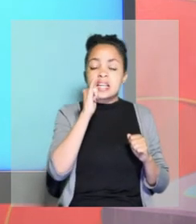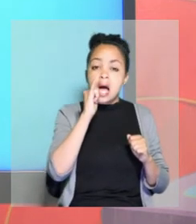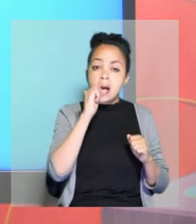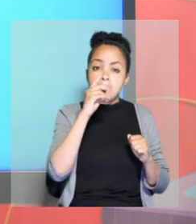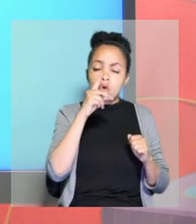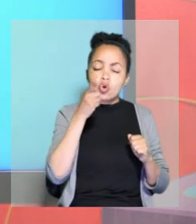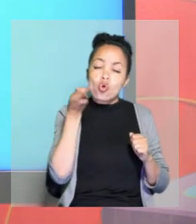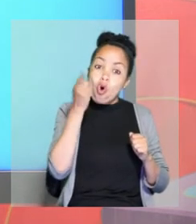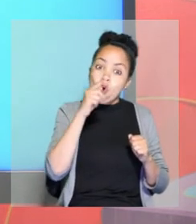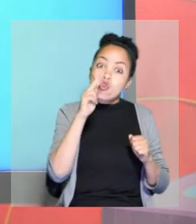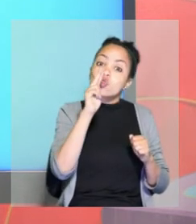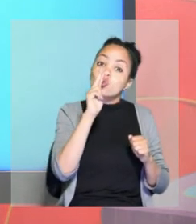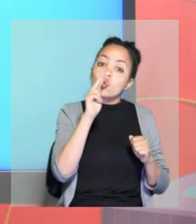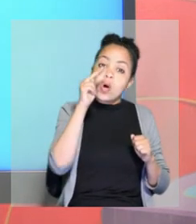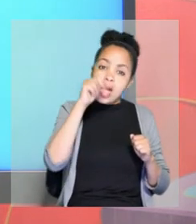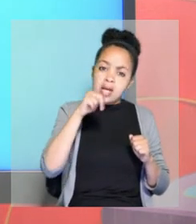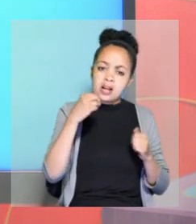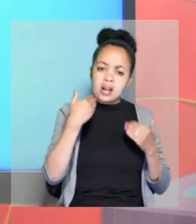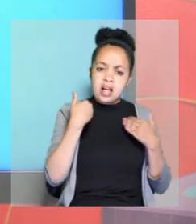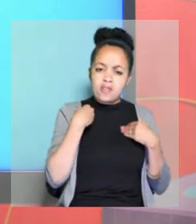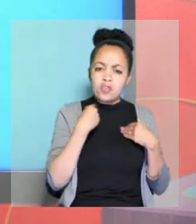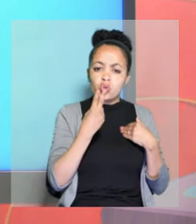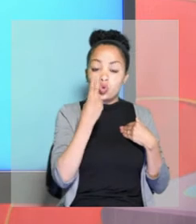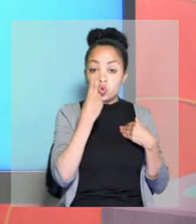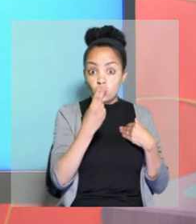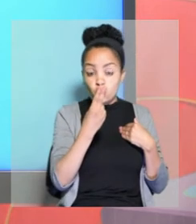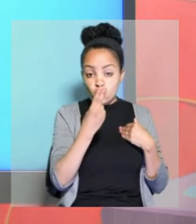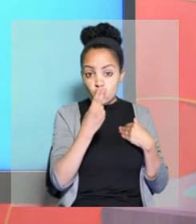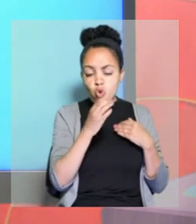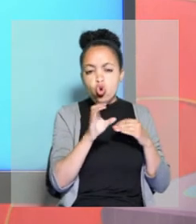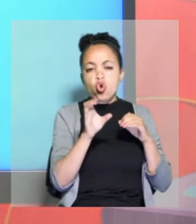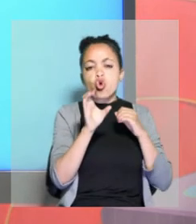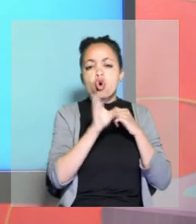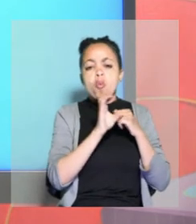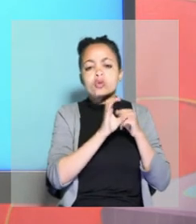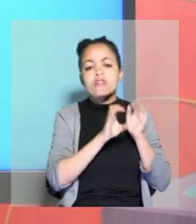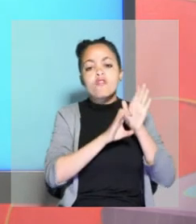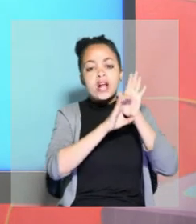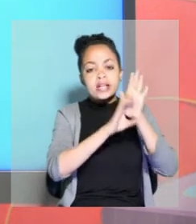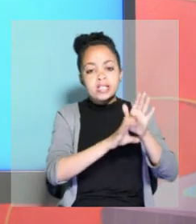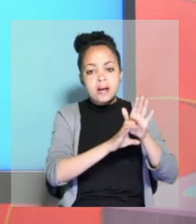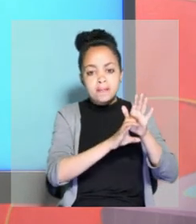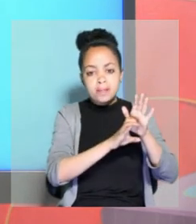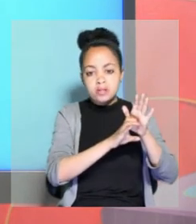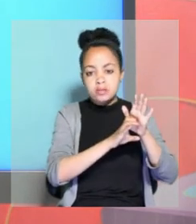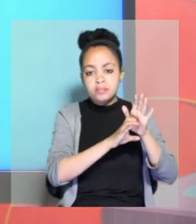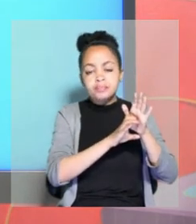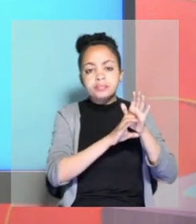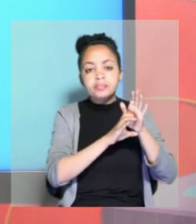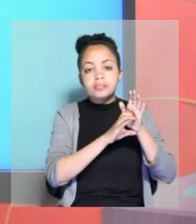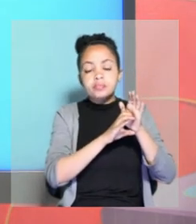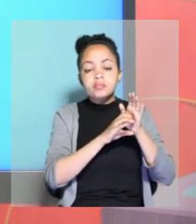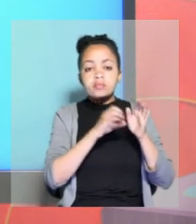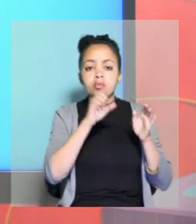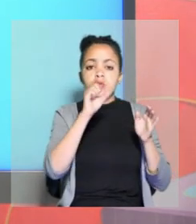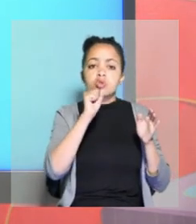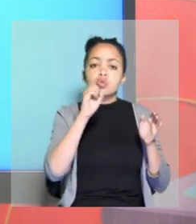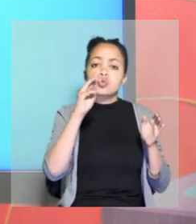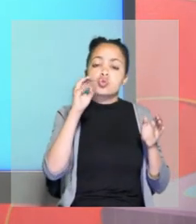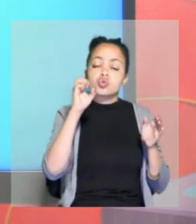2N, a cell having two sets of chromosomes, for example, cells like somatic